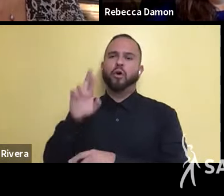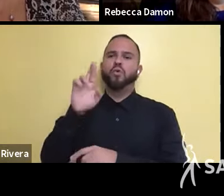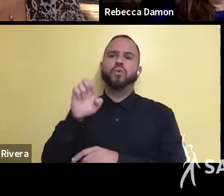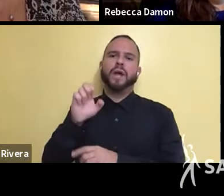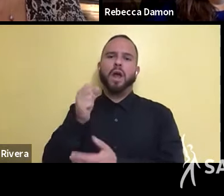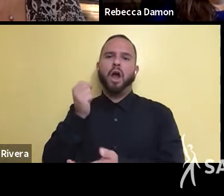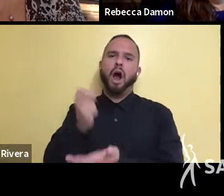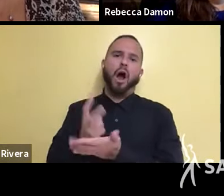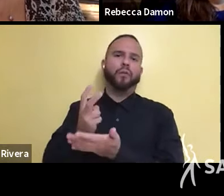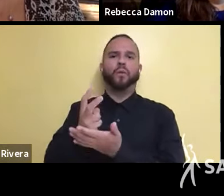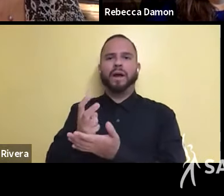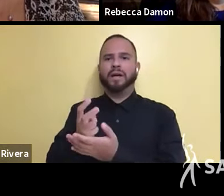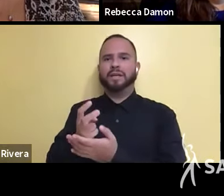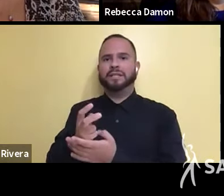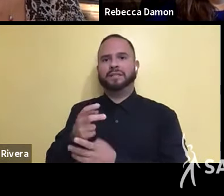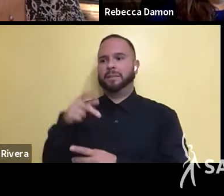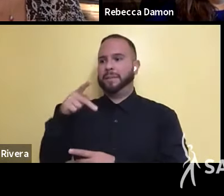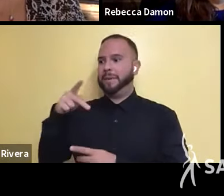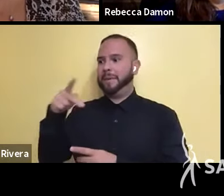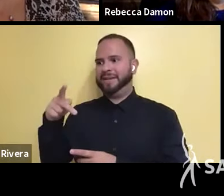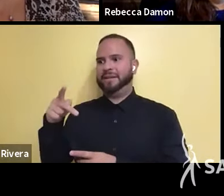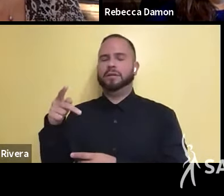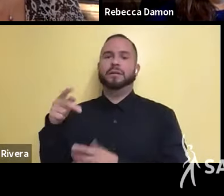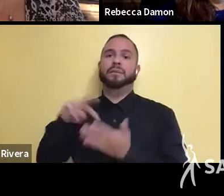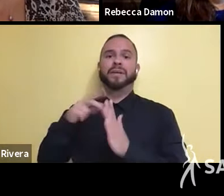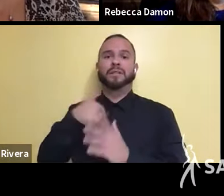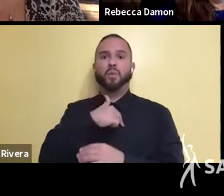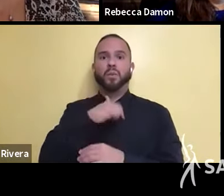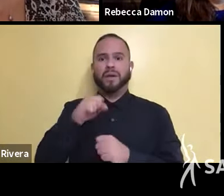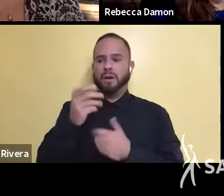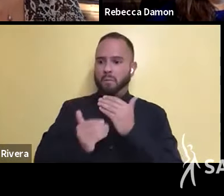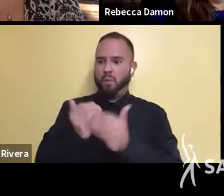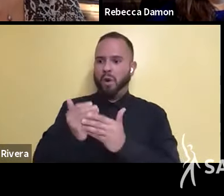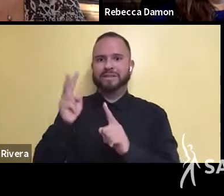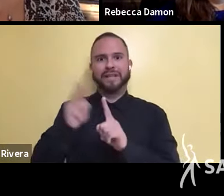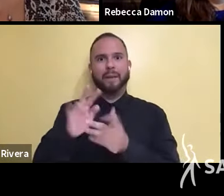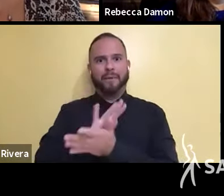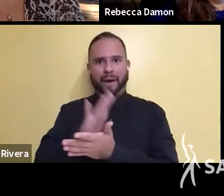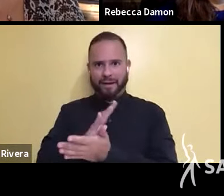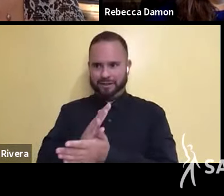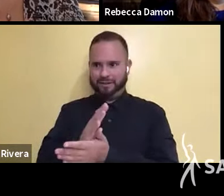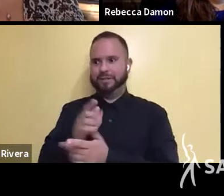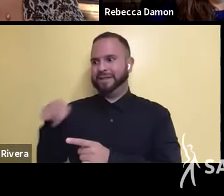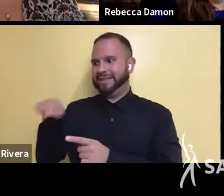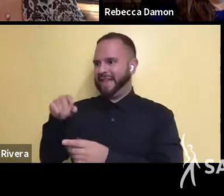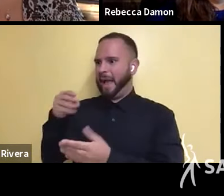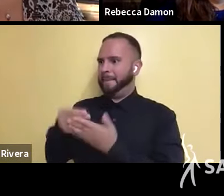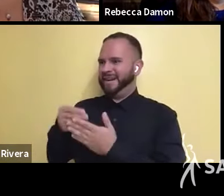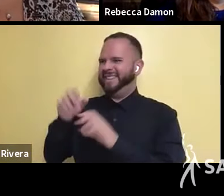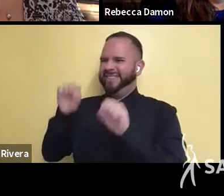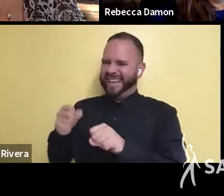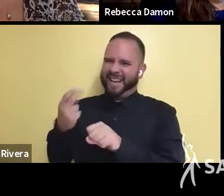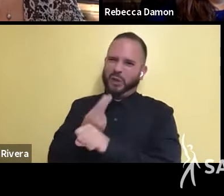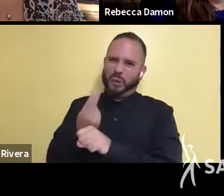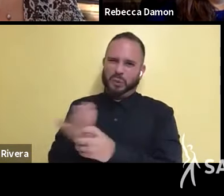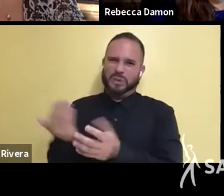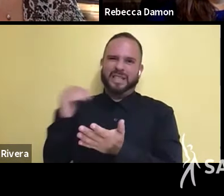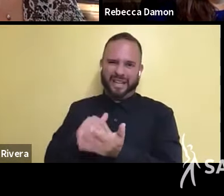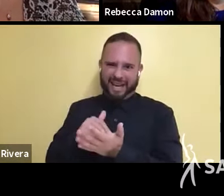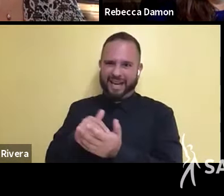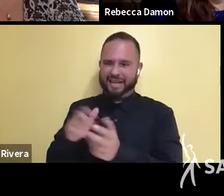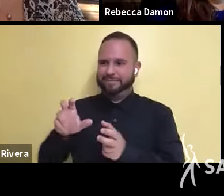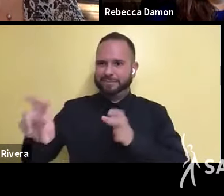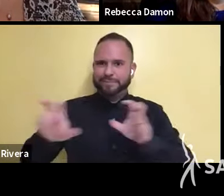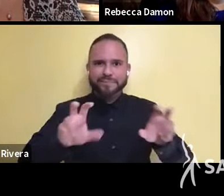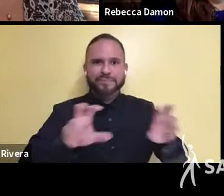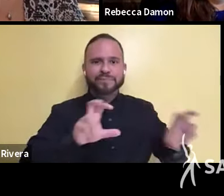these applications going and so that we can actually make it more usable to our small business